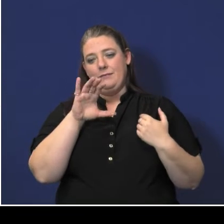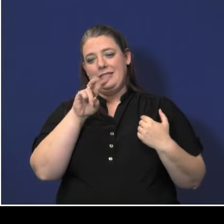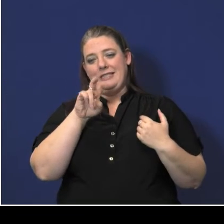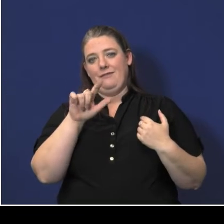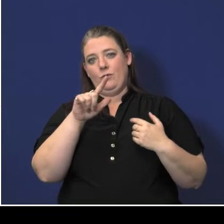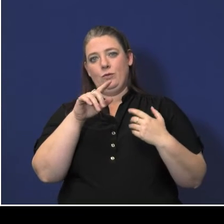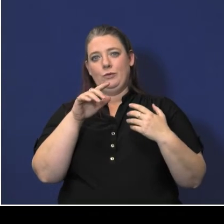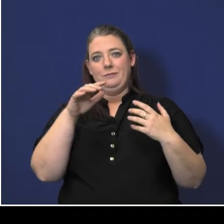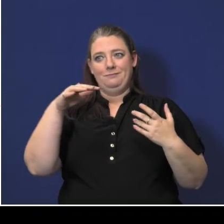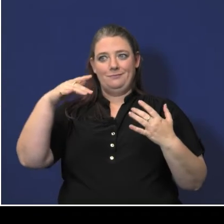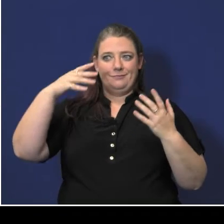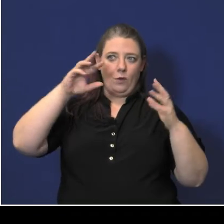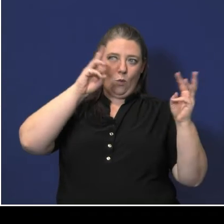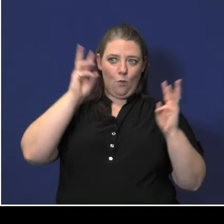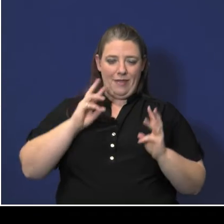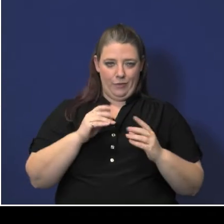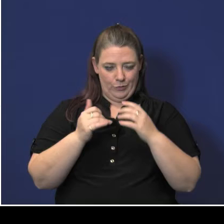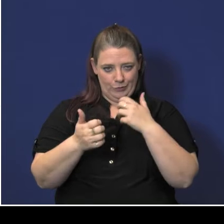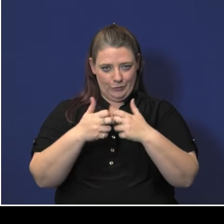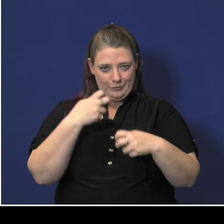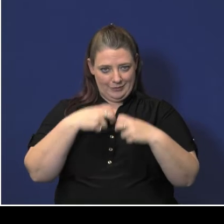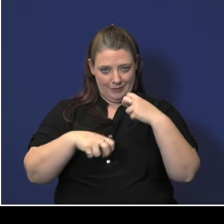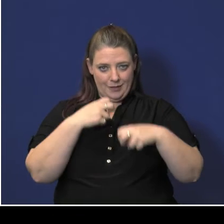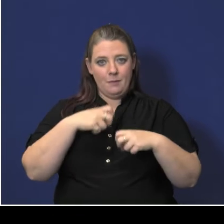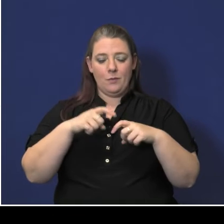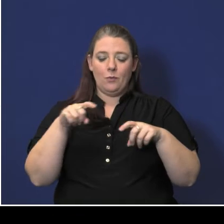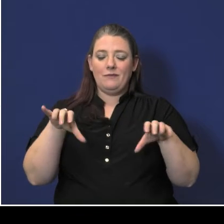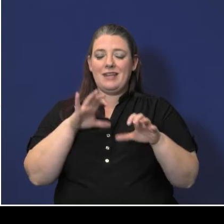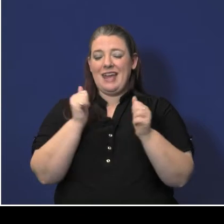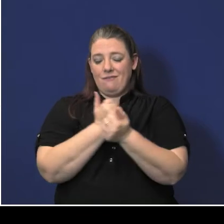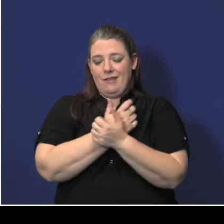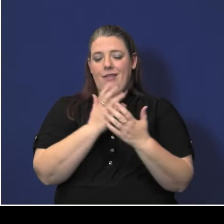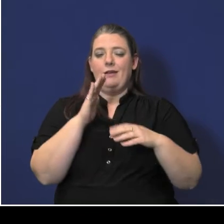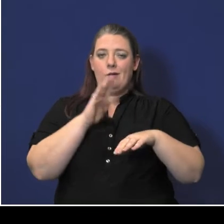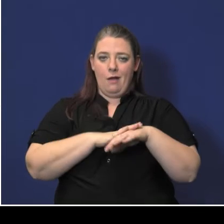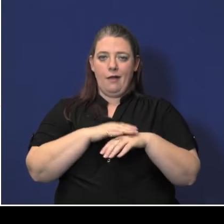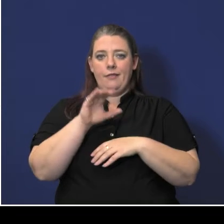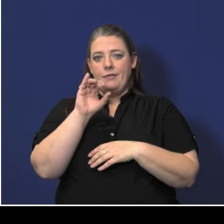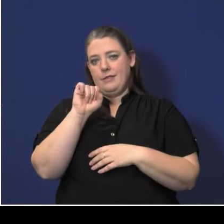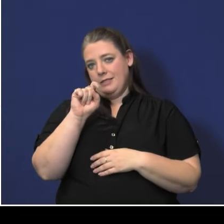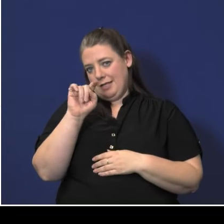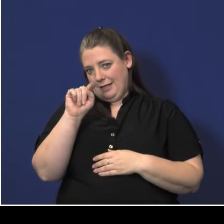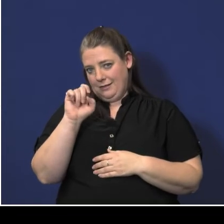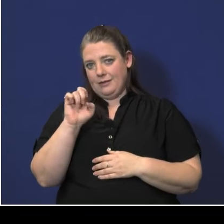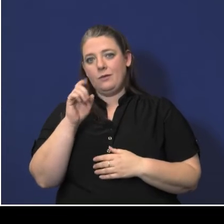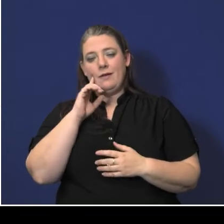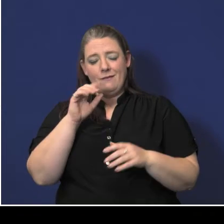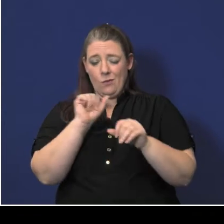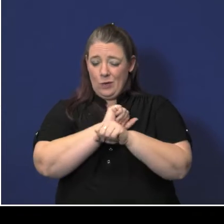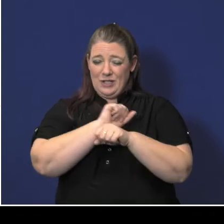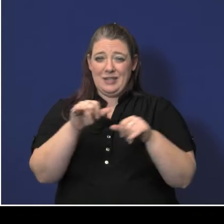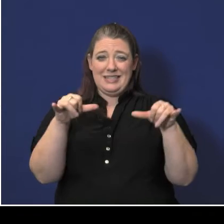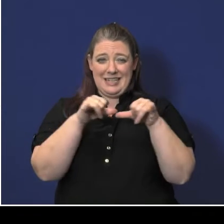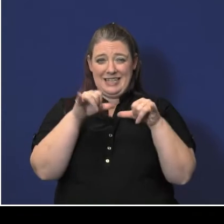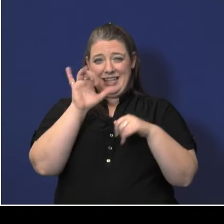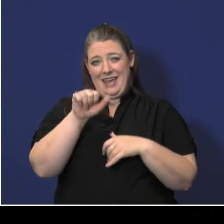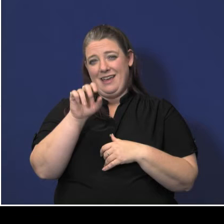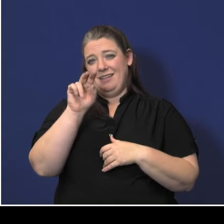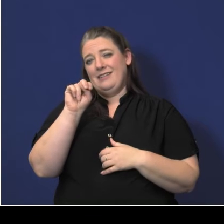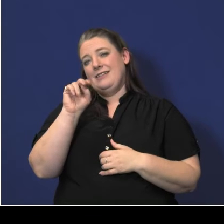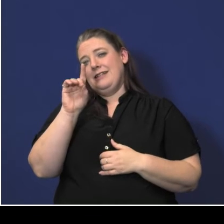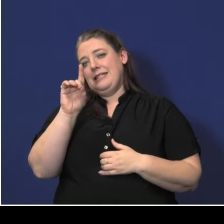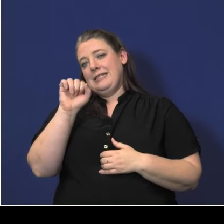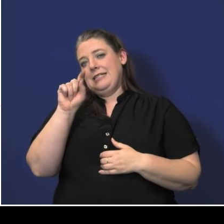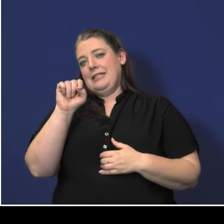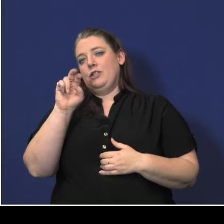storm challenges. But we've done everything on this site. If we go back to the site plan, we've worked in sizing this detention pond to the north side of the